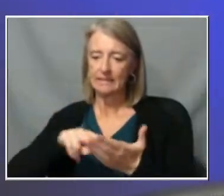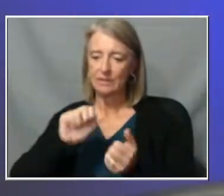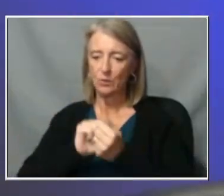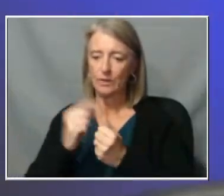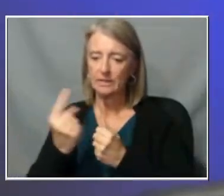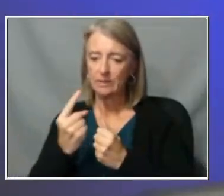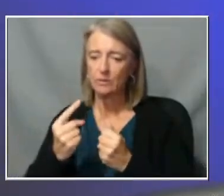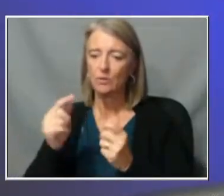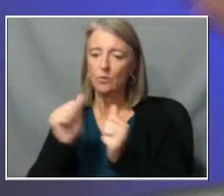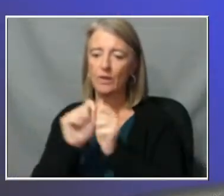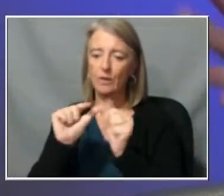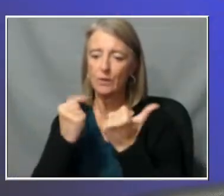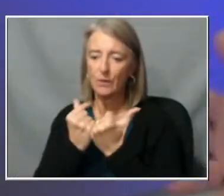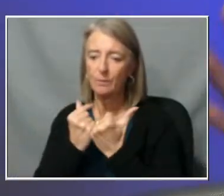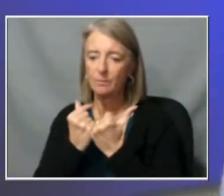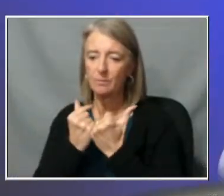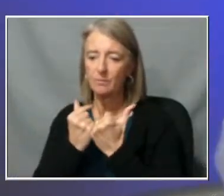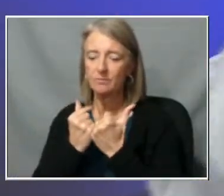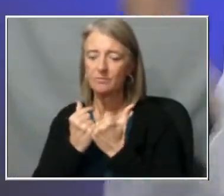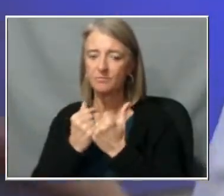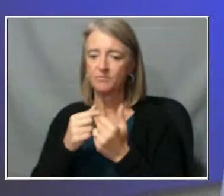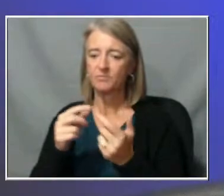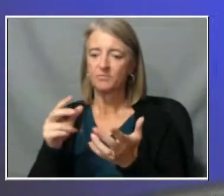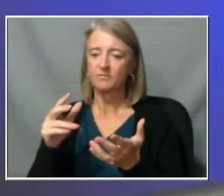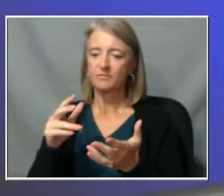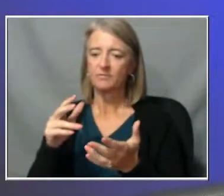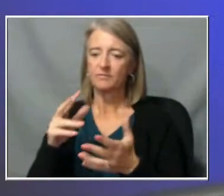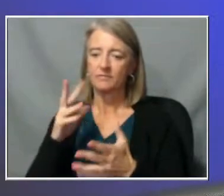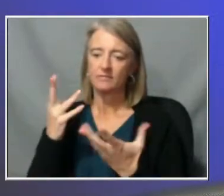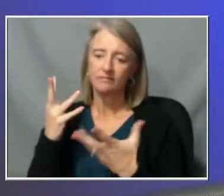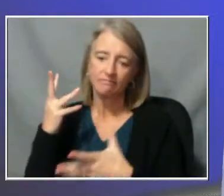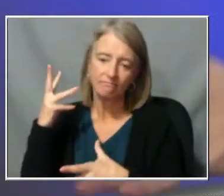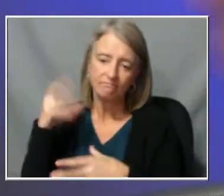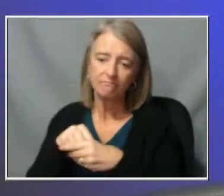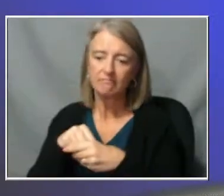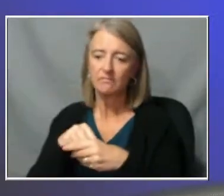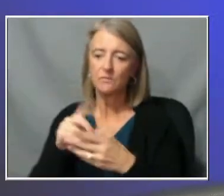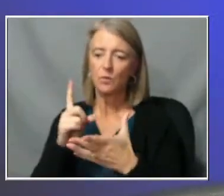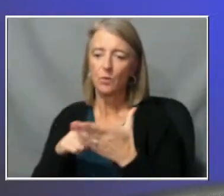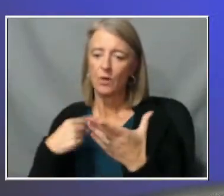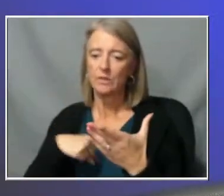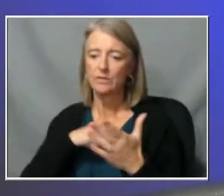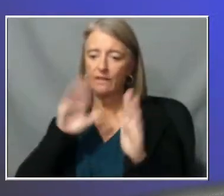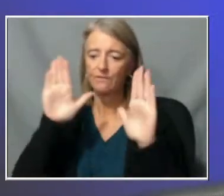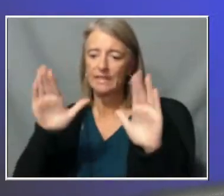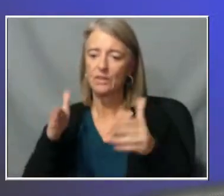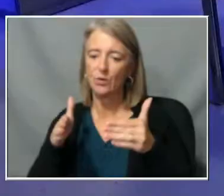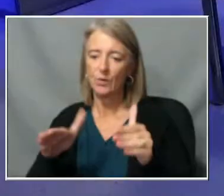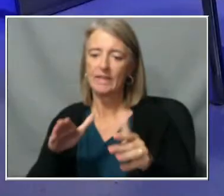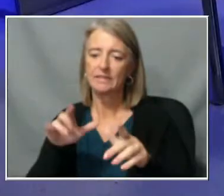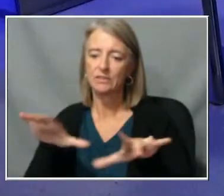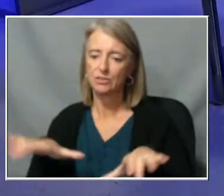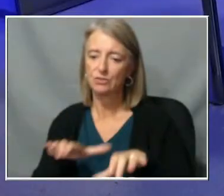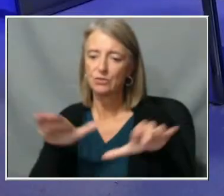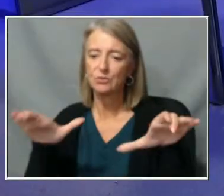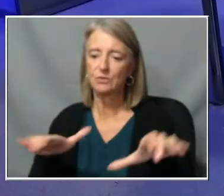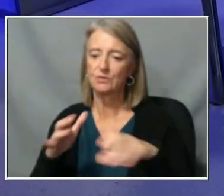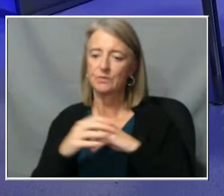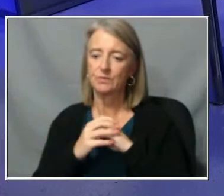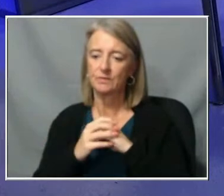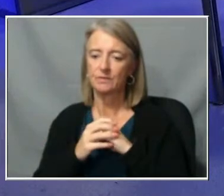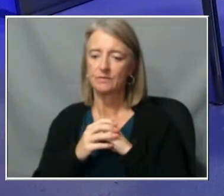with a group. I mean, things like that integrate all of what we are fantastic ways to get active. Absolutely. What about